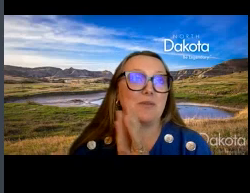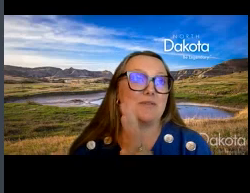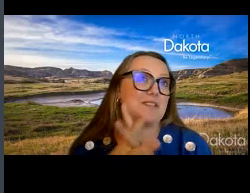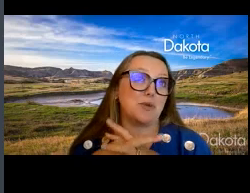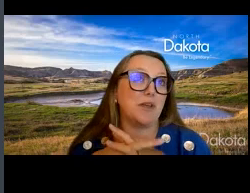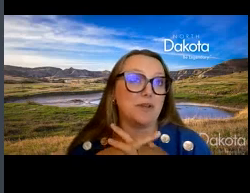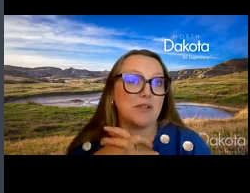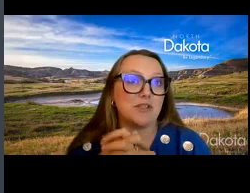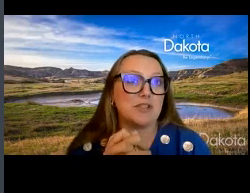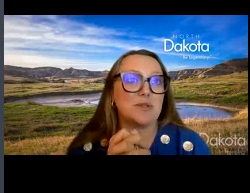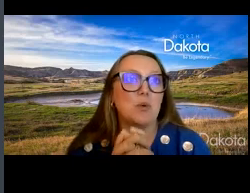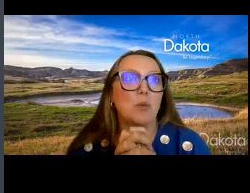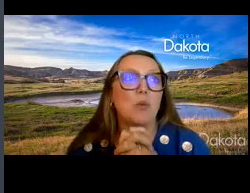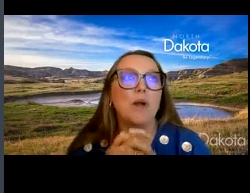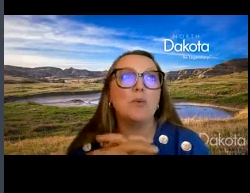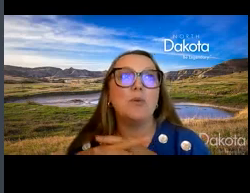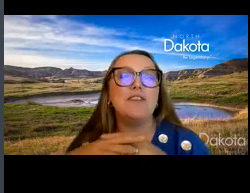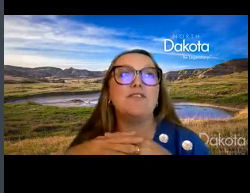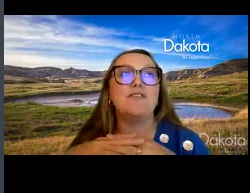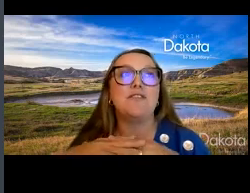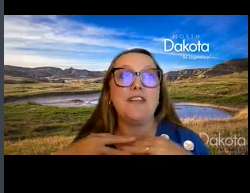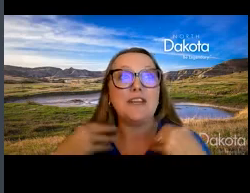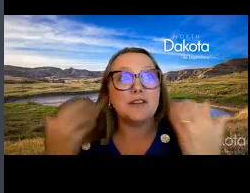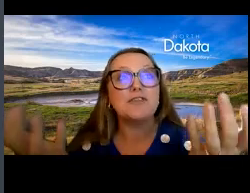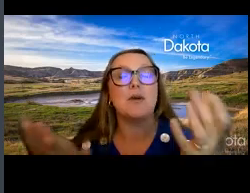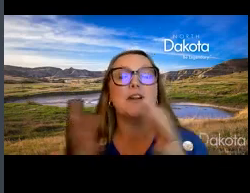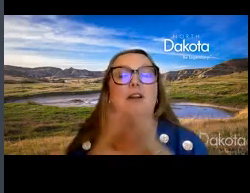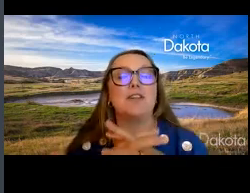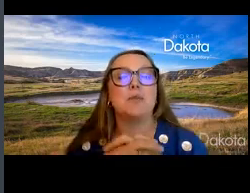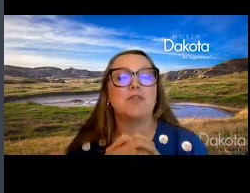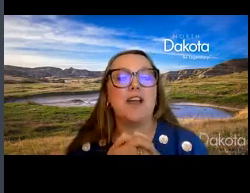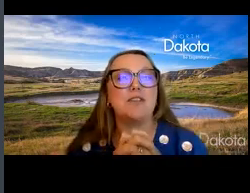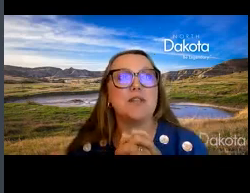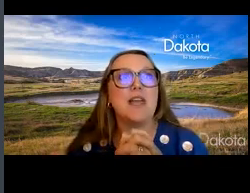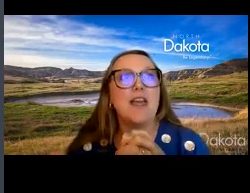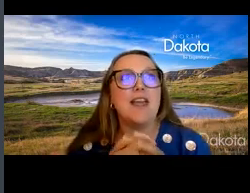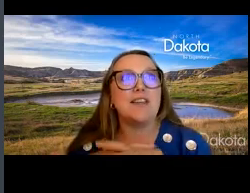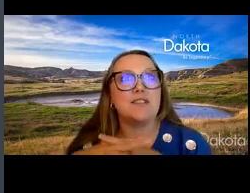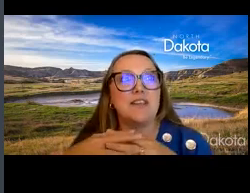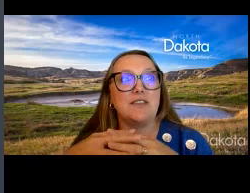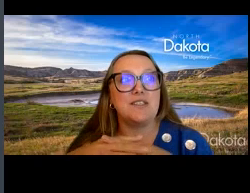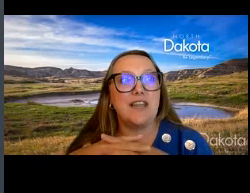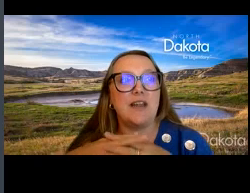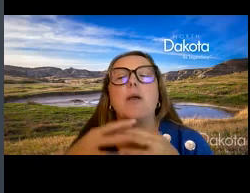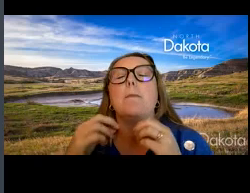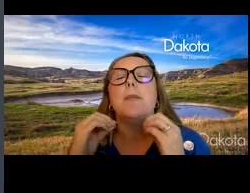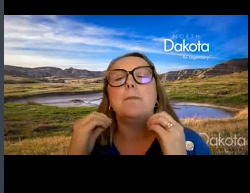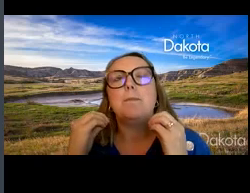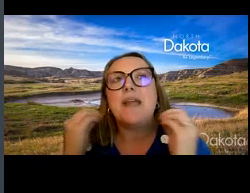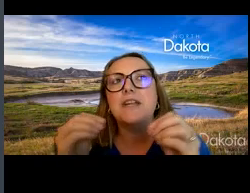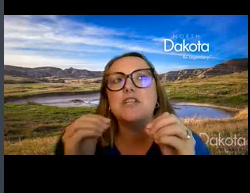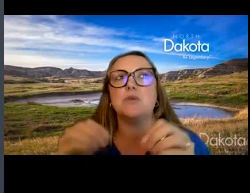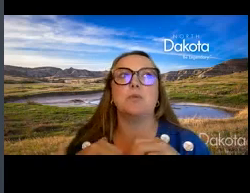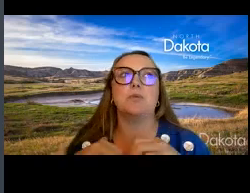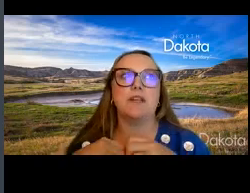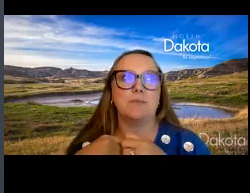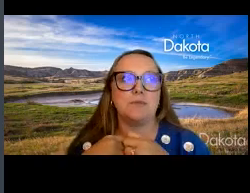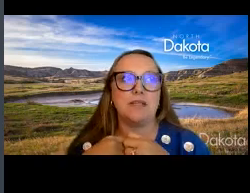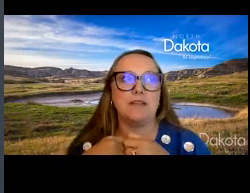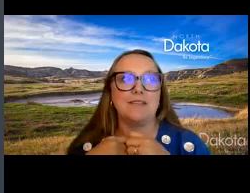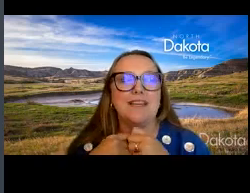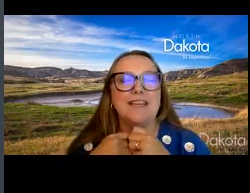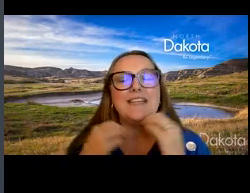asking about sexual health questions. What we hear from our healthcare providers is they'll say, the patient will